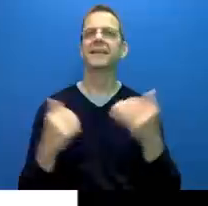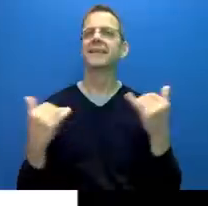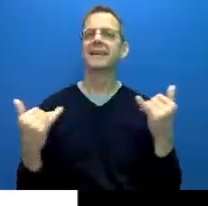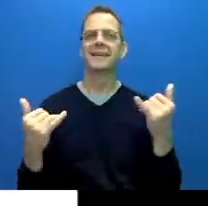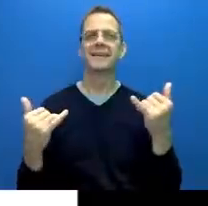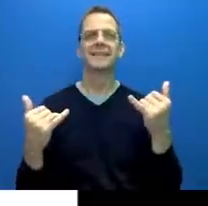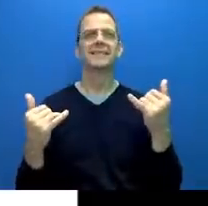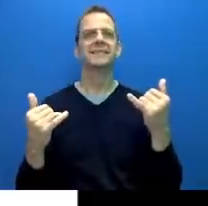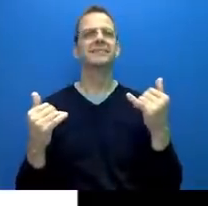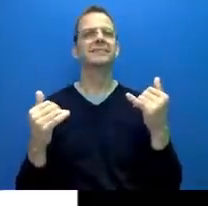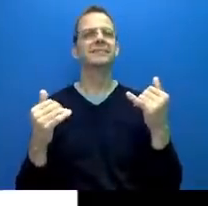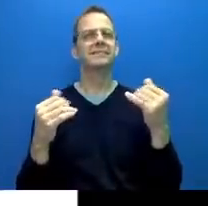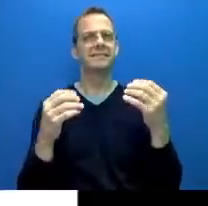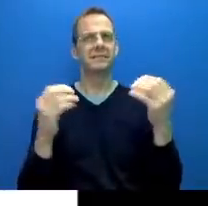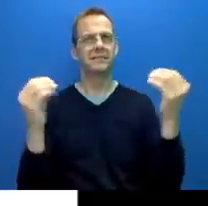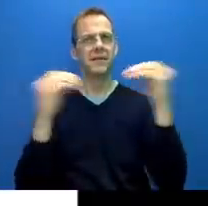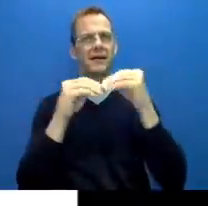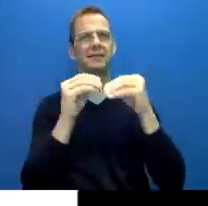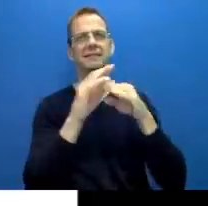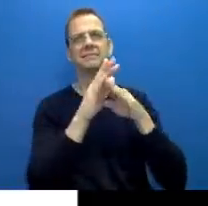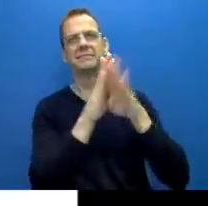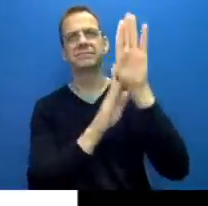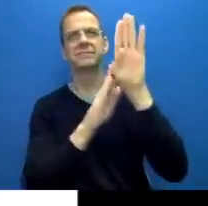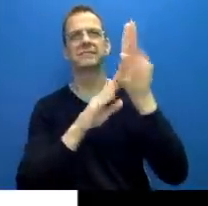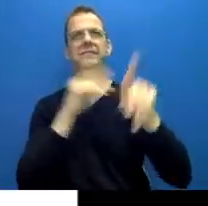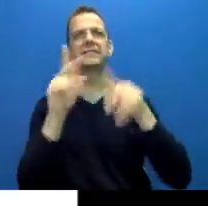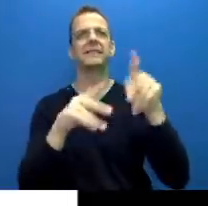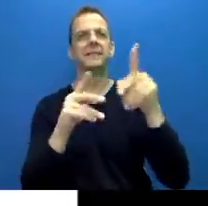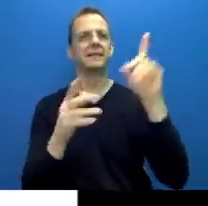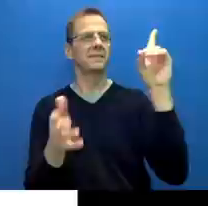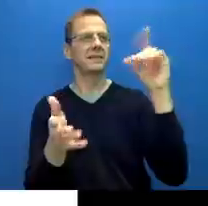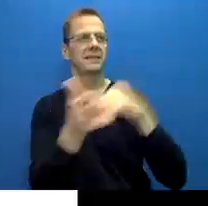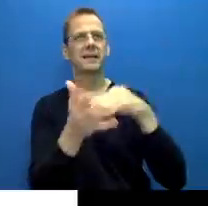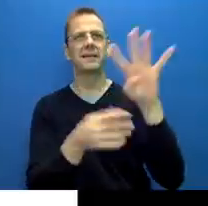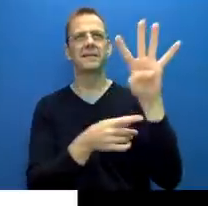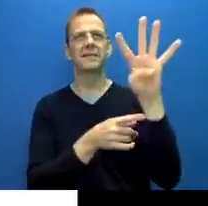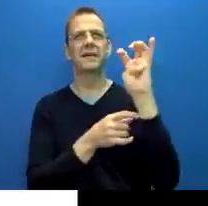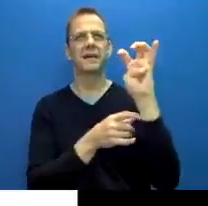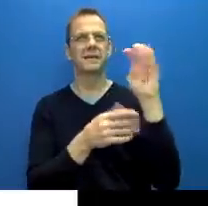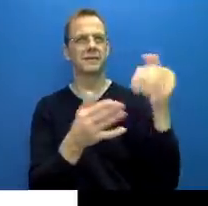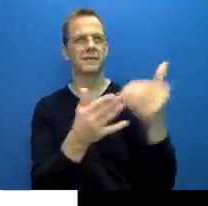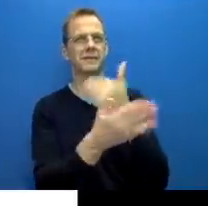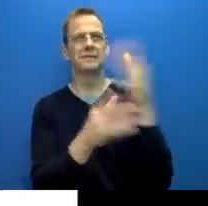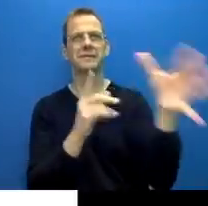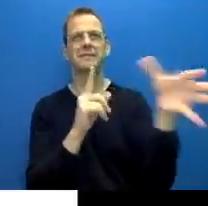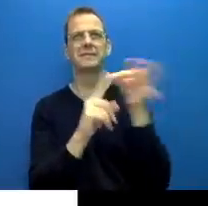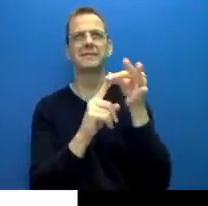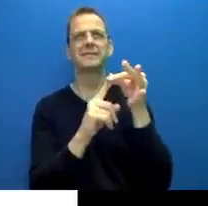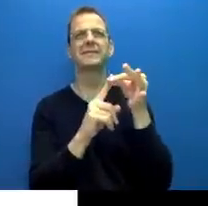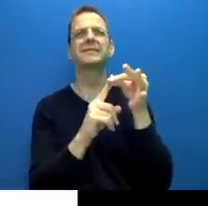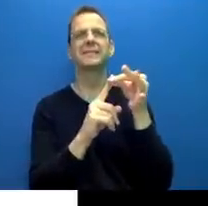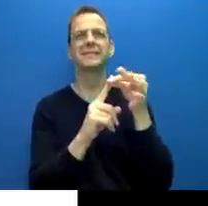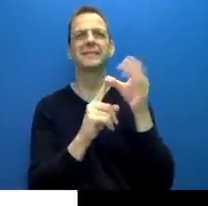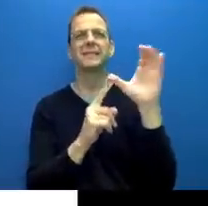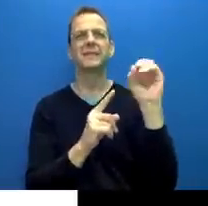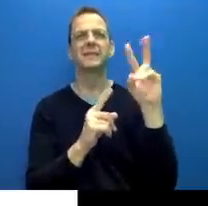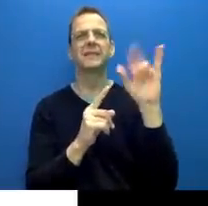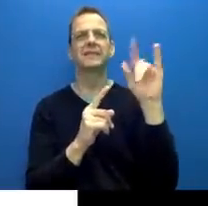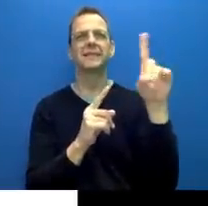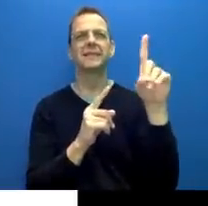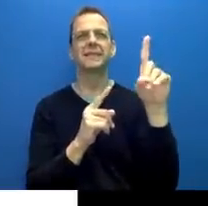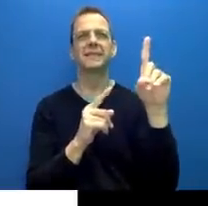This is the projection more than a week ago, almost 2 weeks ago. And the green dots